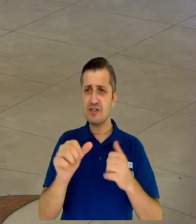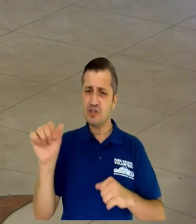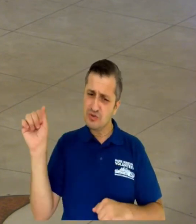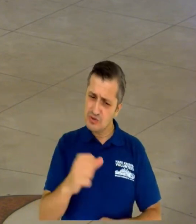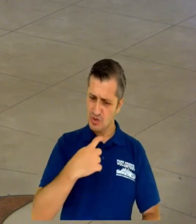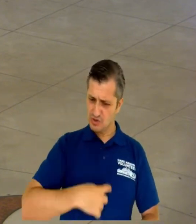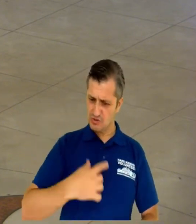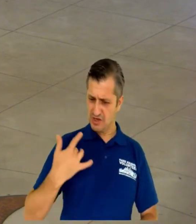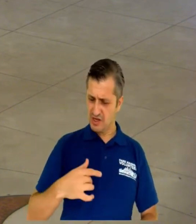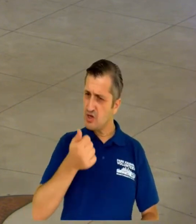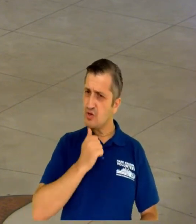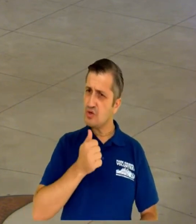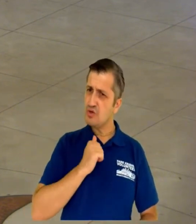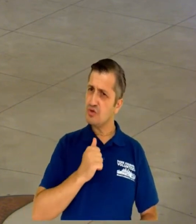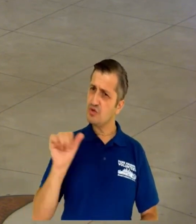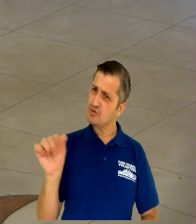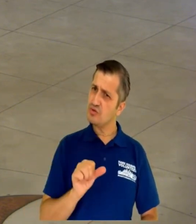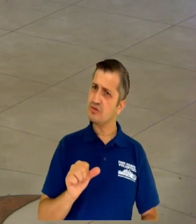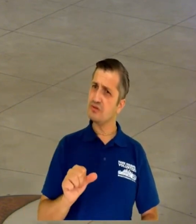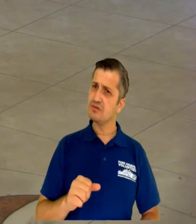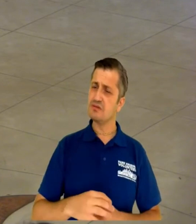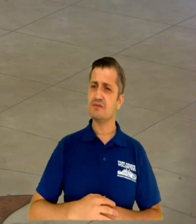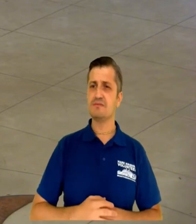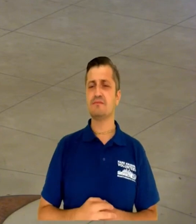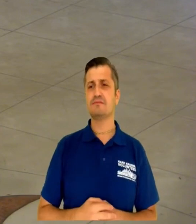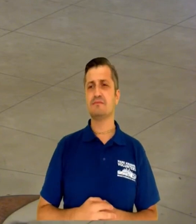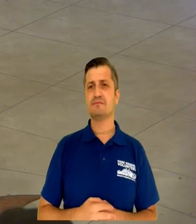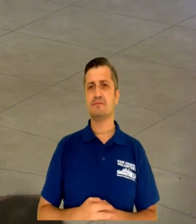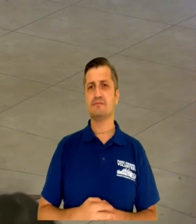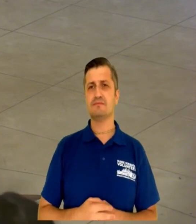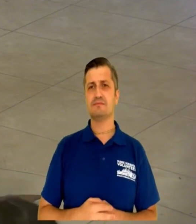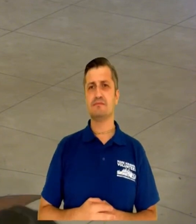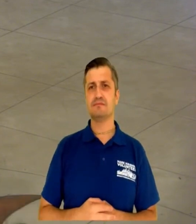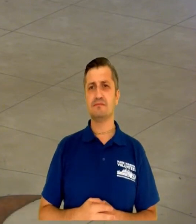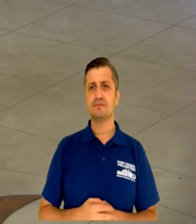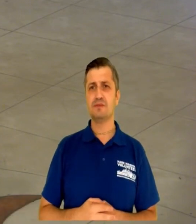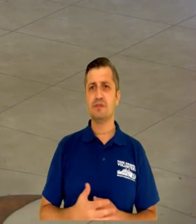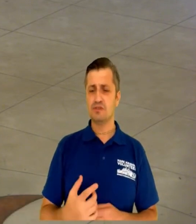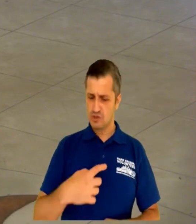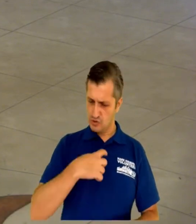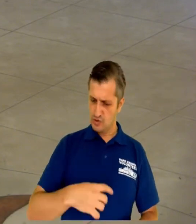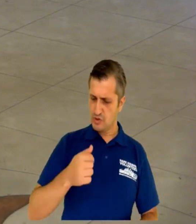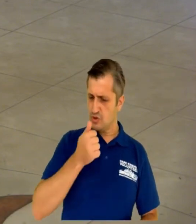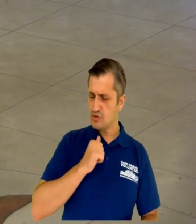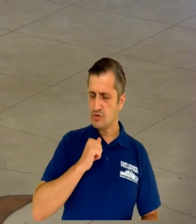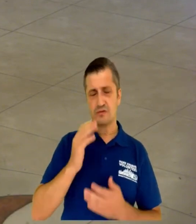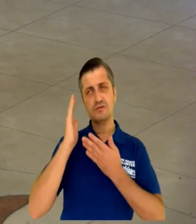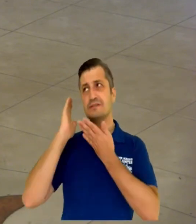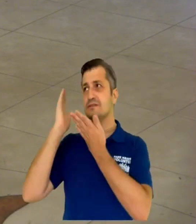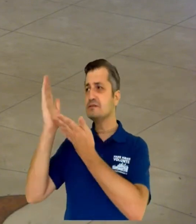life and try and engage it in Krishna's service.